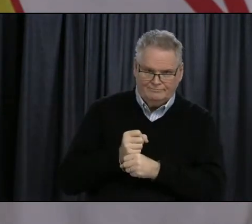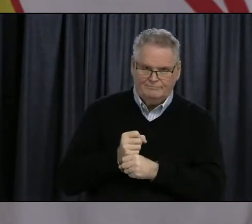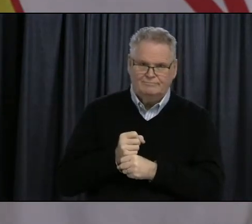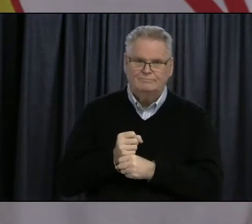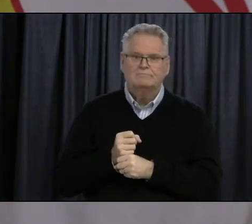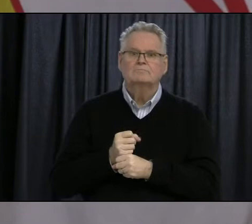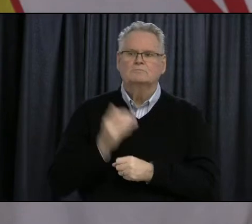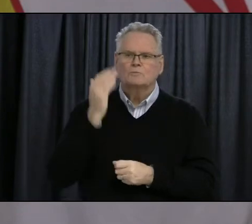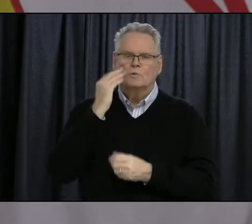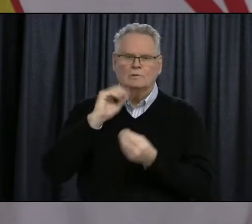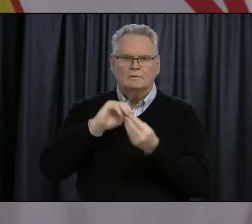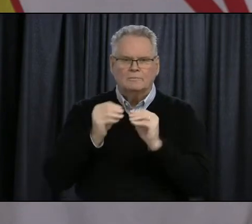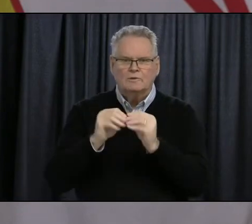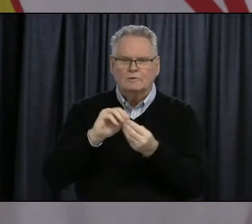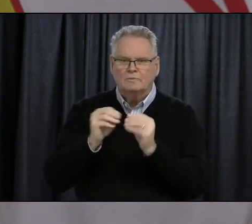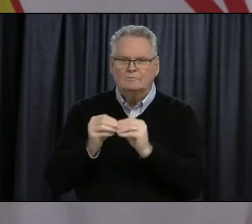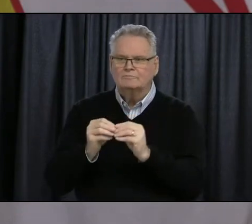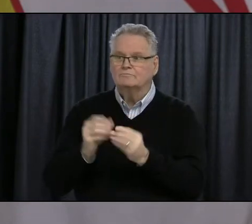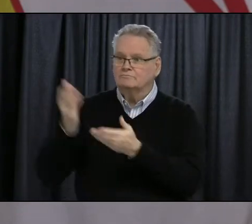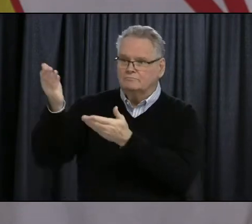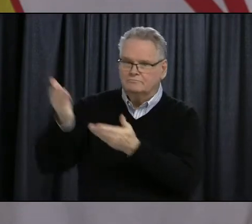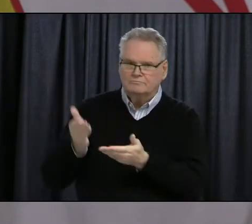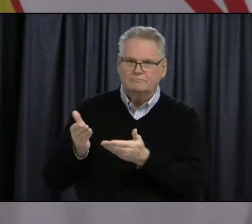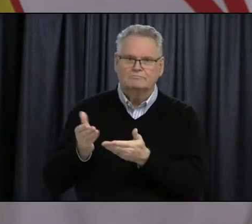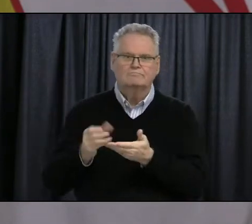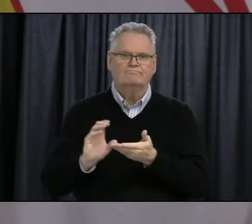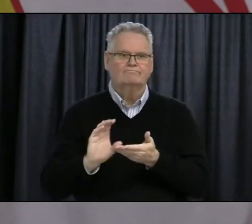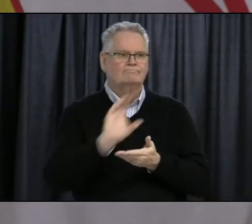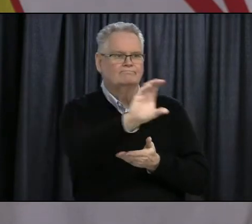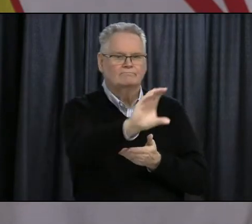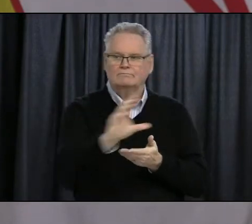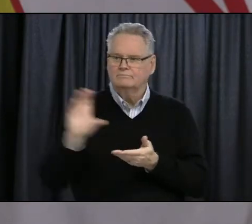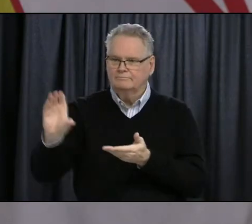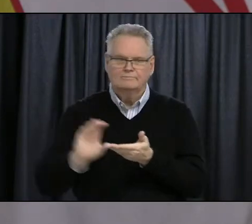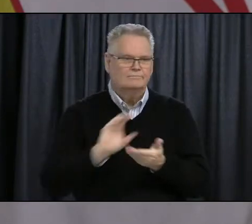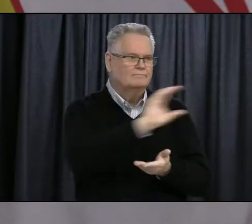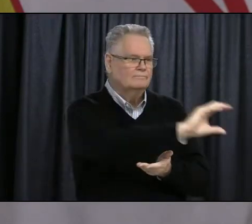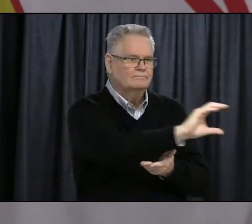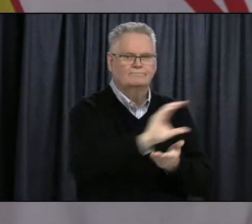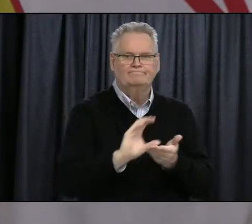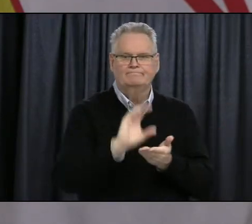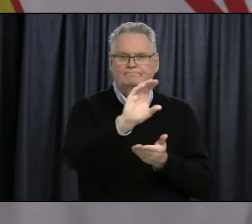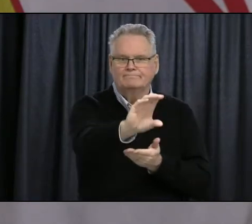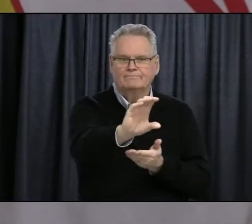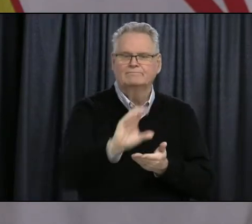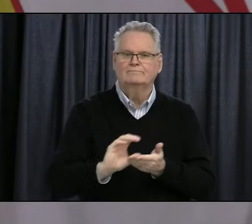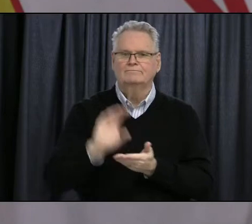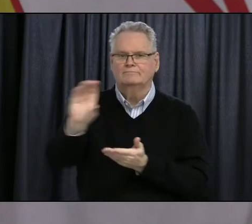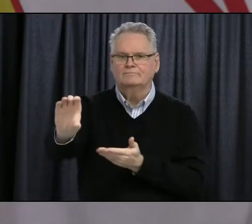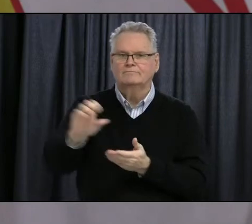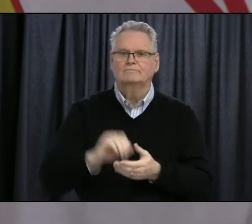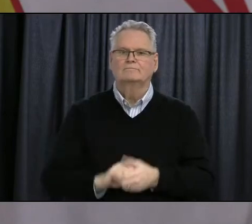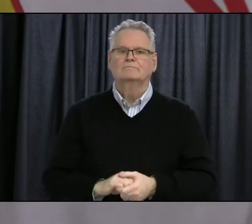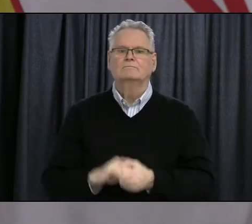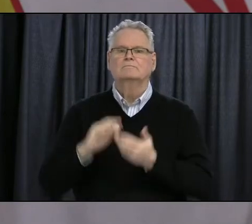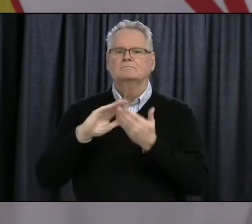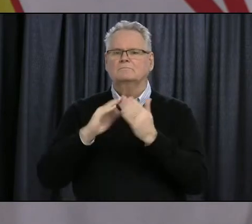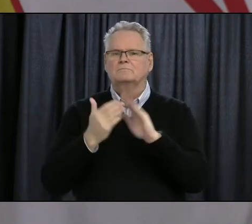authority depots and then communities where public health nurses and other personnel will deliver the